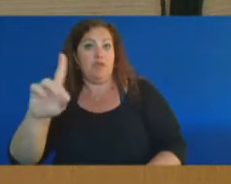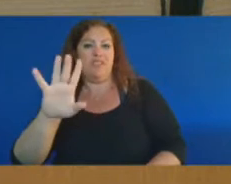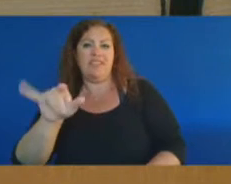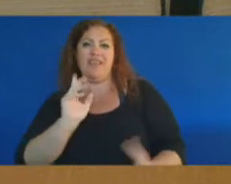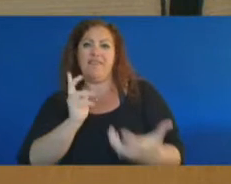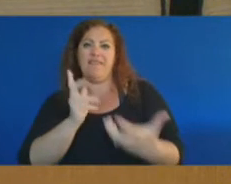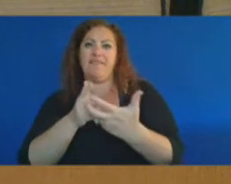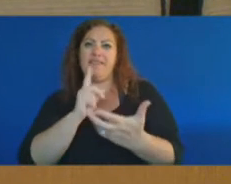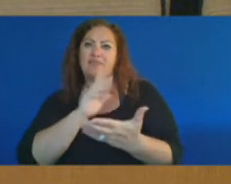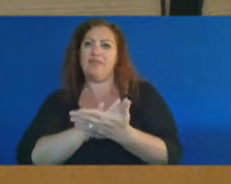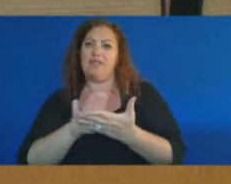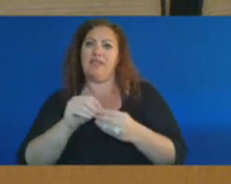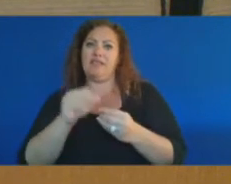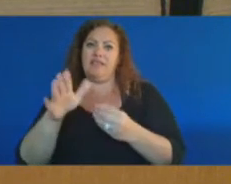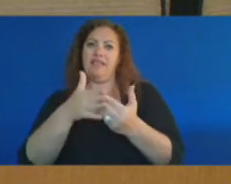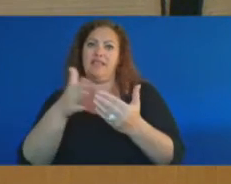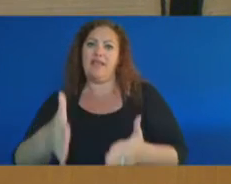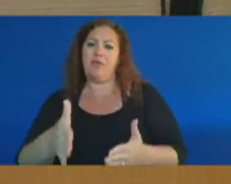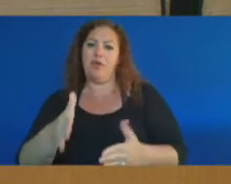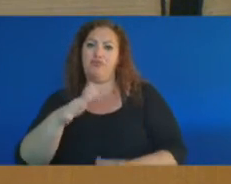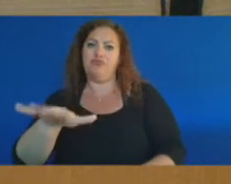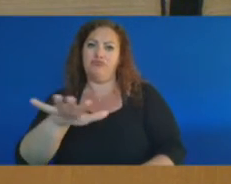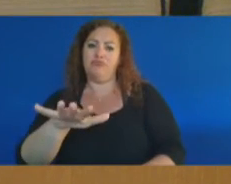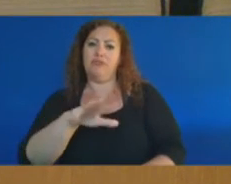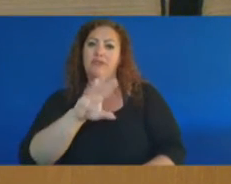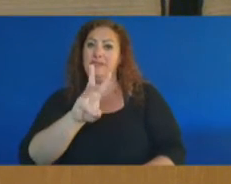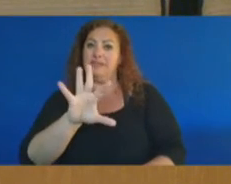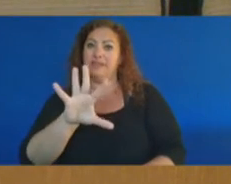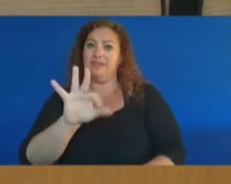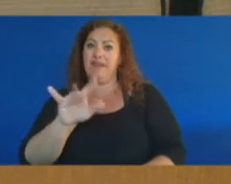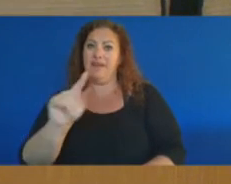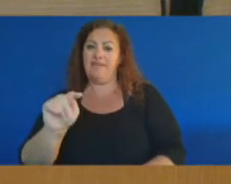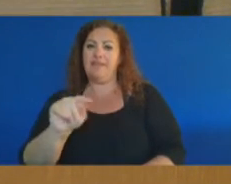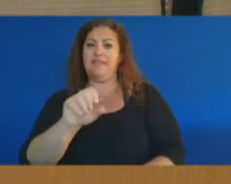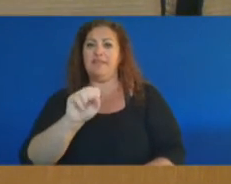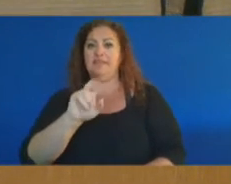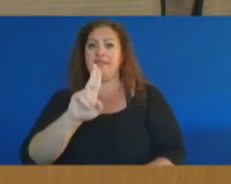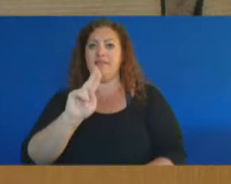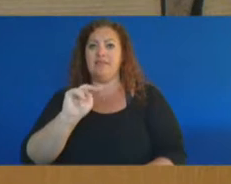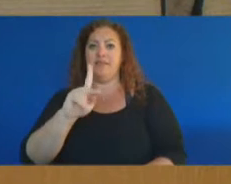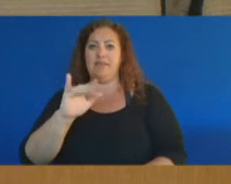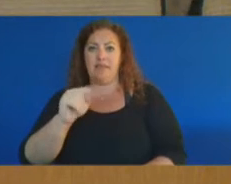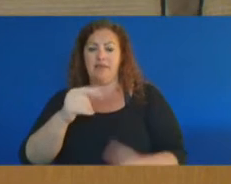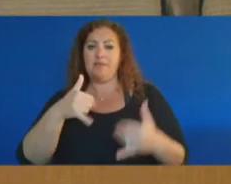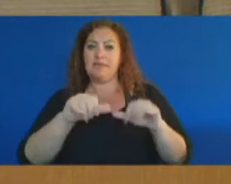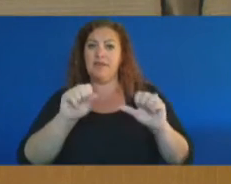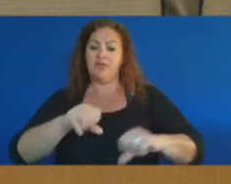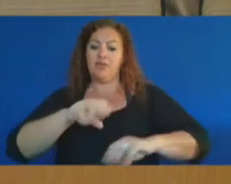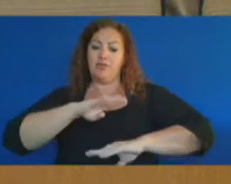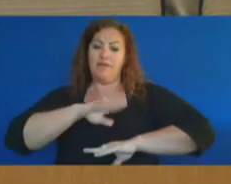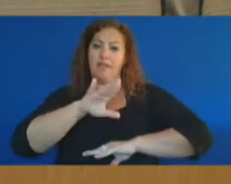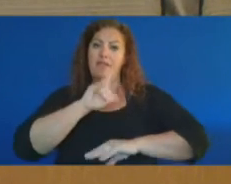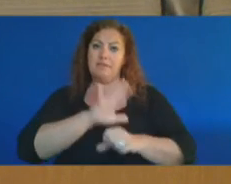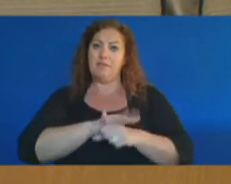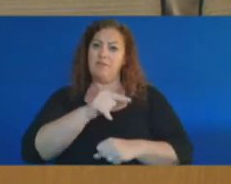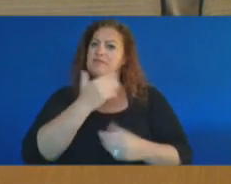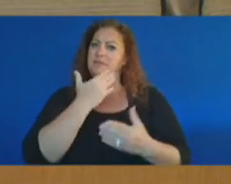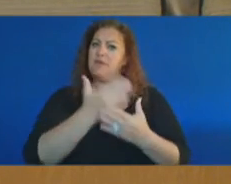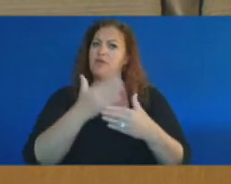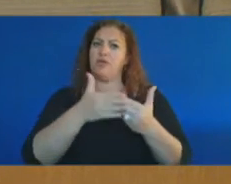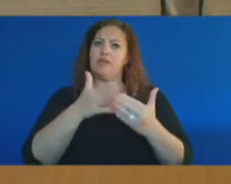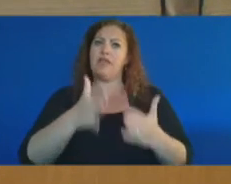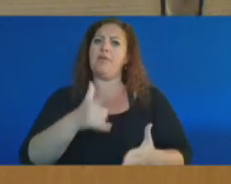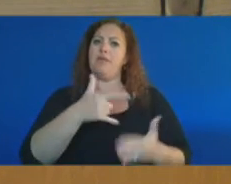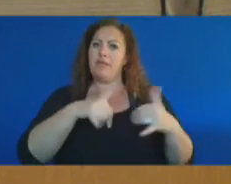that neighborhood uh at 65 ft sunap could still fulfill its promise of being a good neighbor they could still